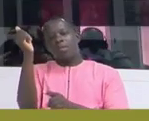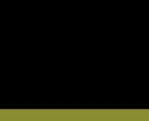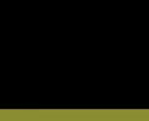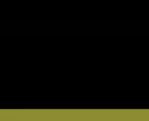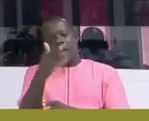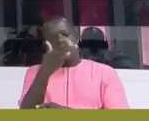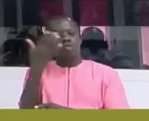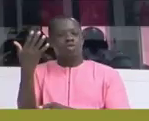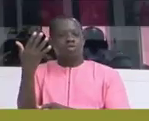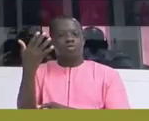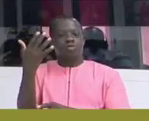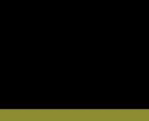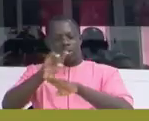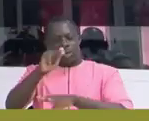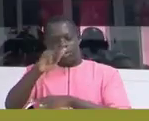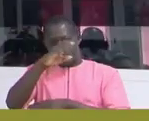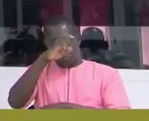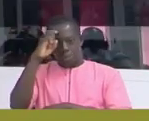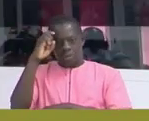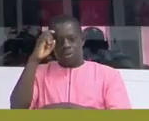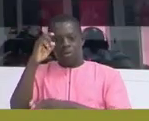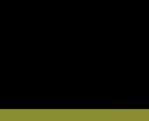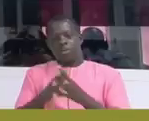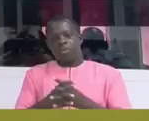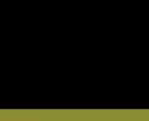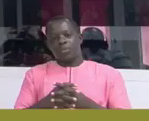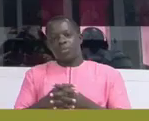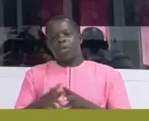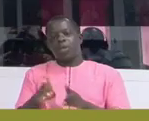them charged for the day this